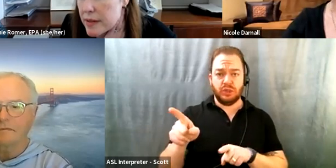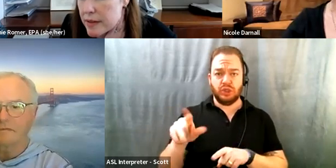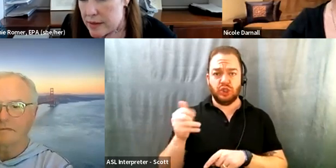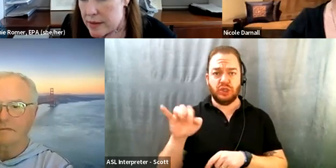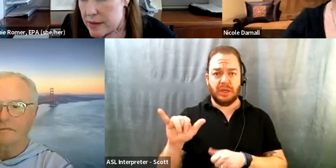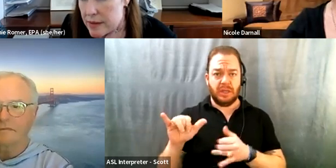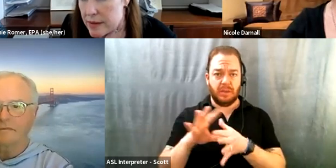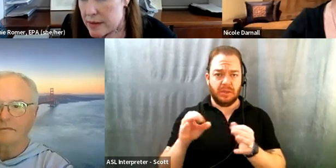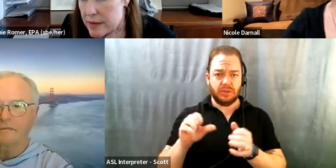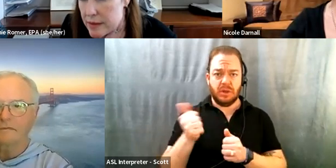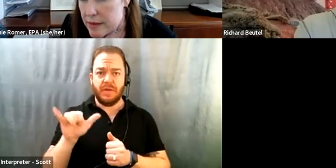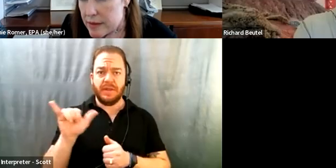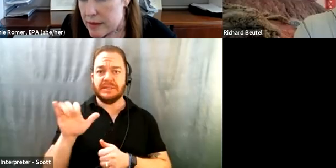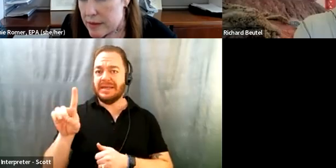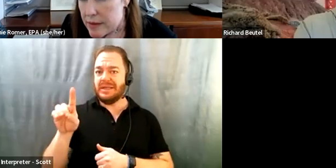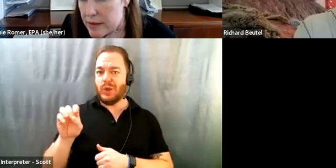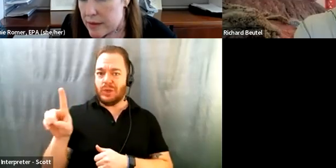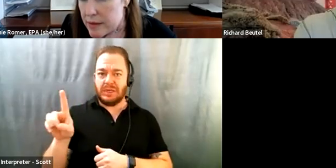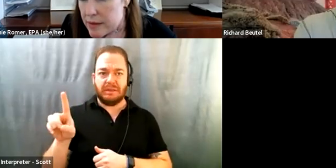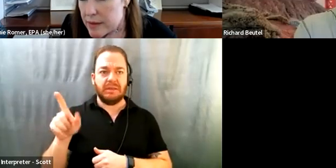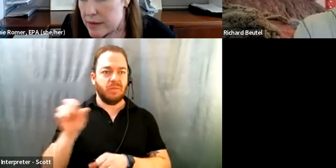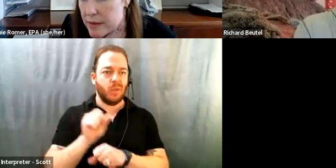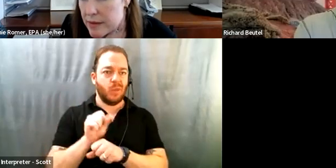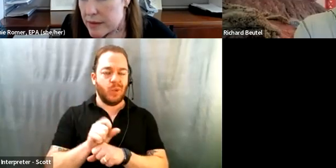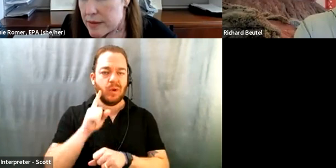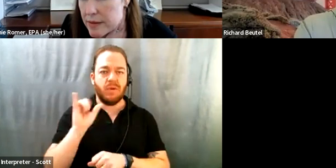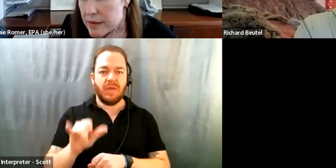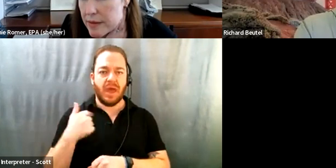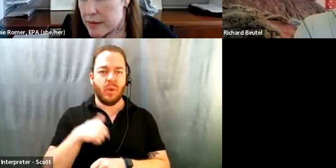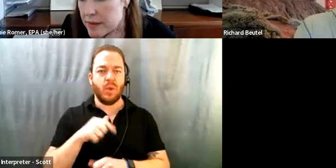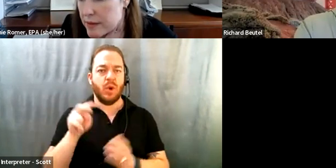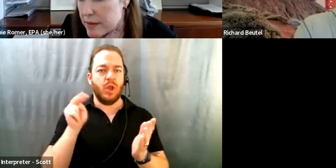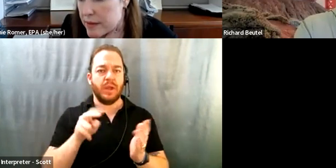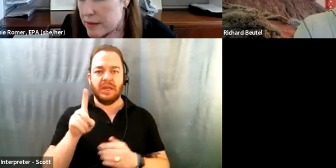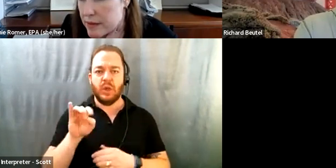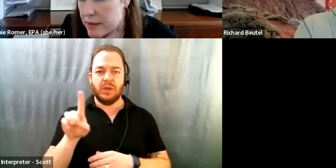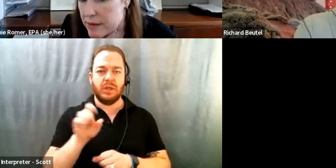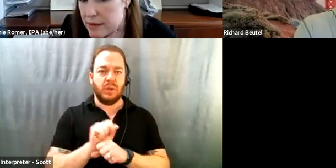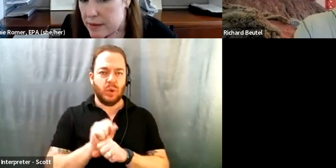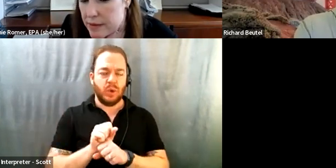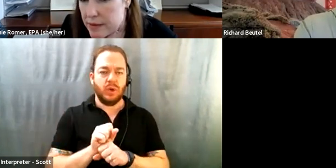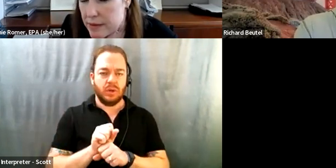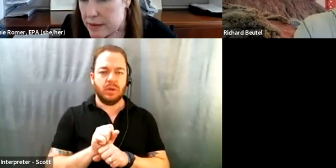other initiatives, like DOD has done some work on their end. So we're looking at DOD's work in this space.